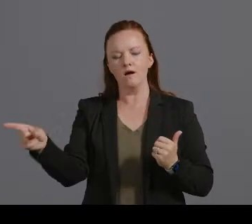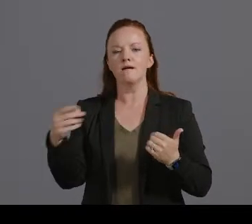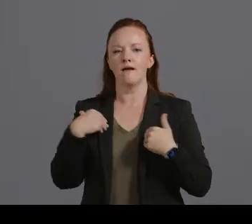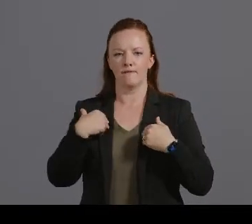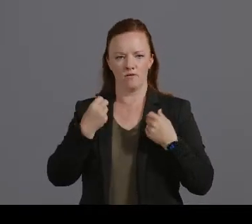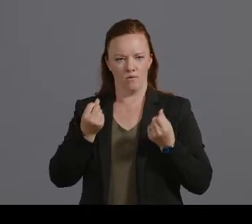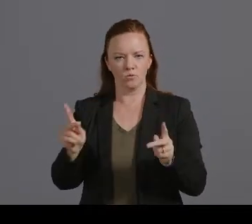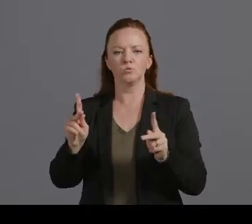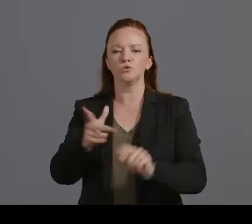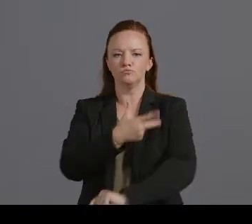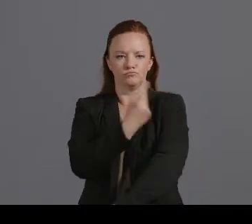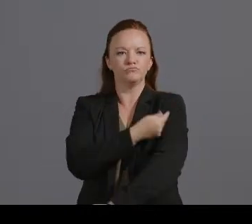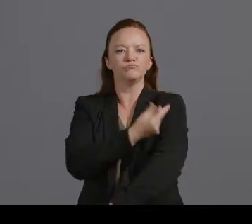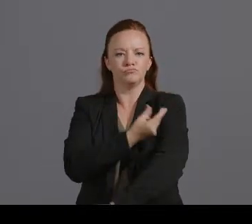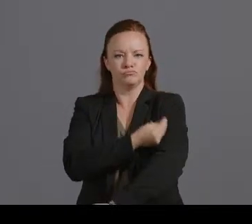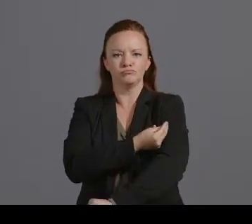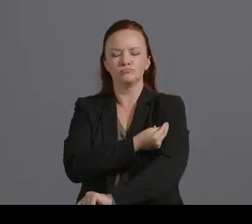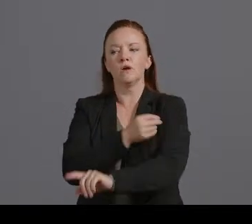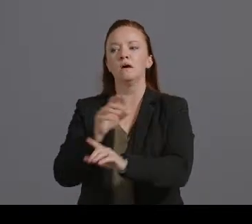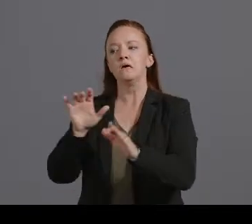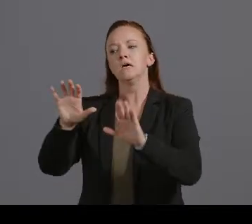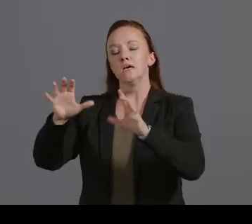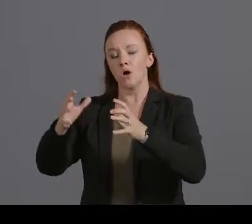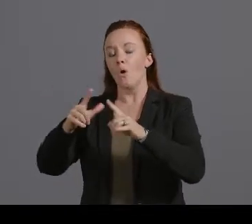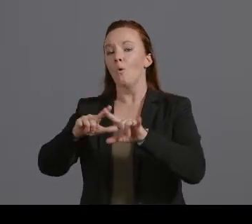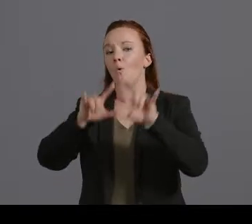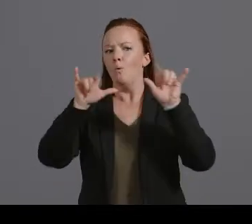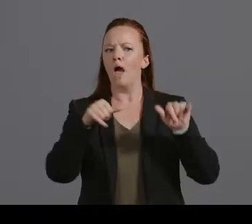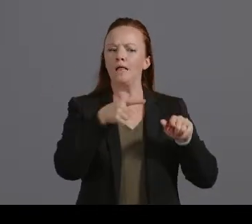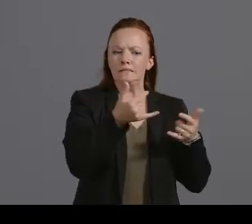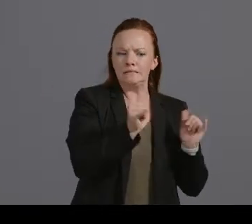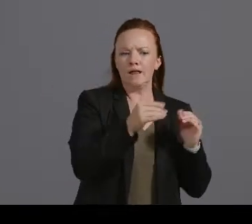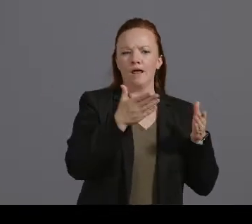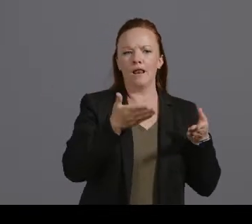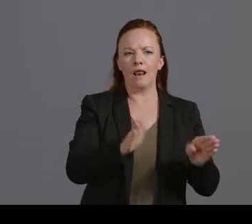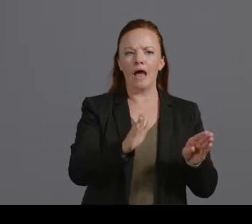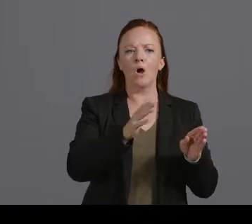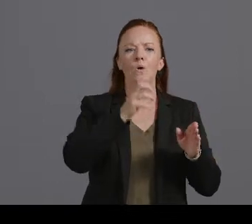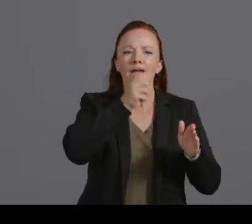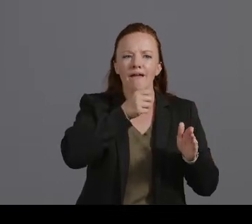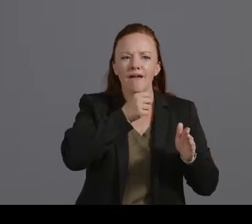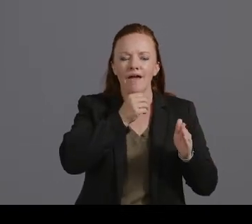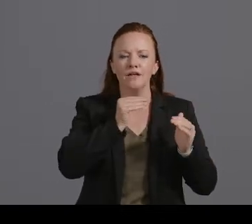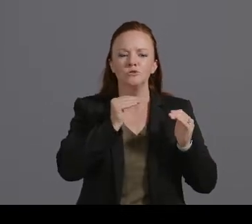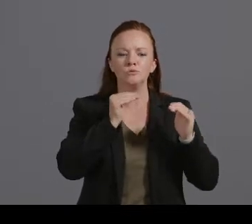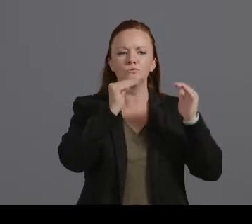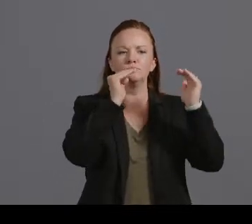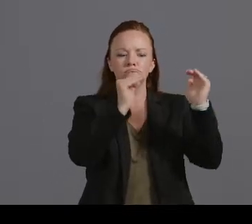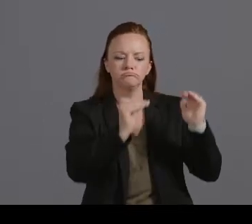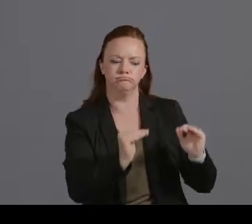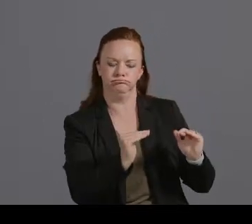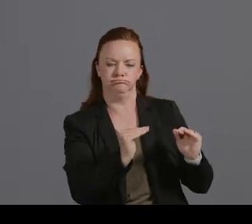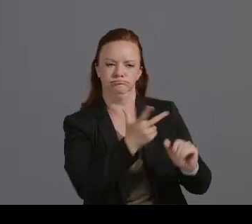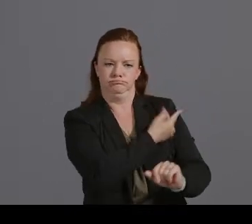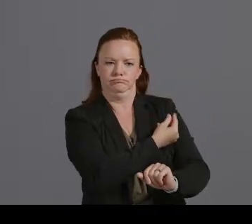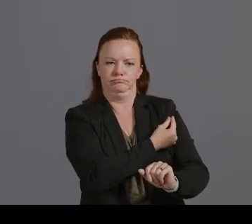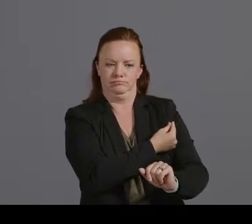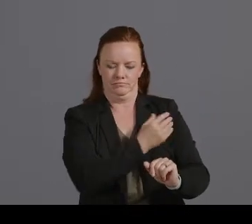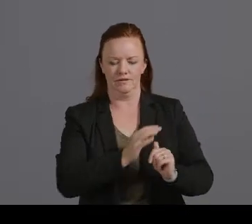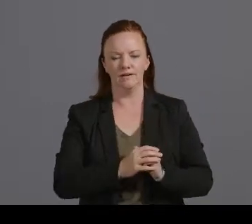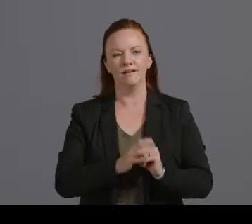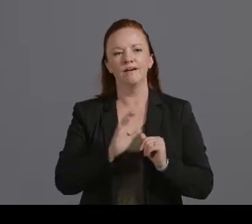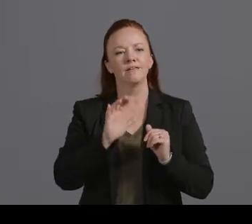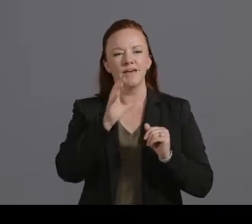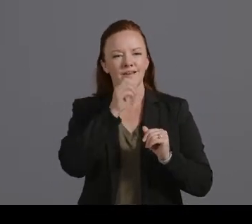get vaccinated while we moved through an age-based prioritization. And I'll walk you through a little bit more about what that